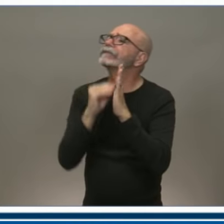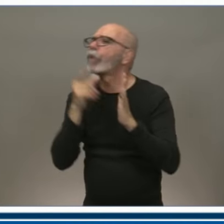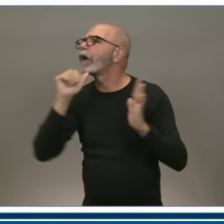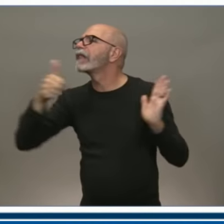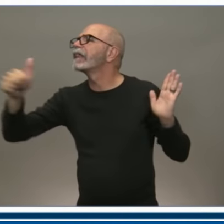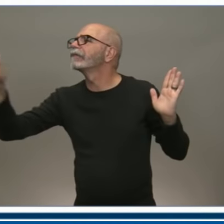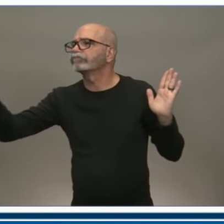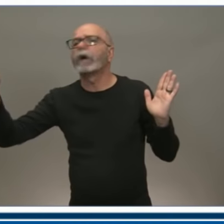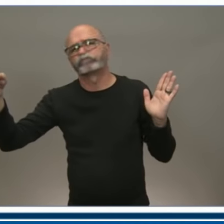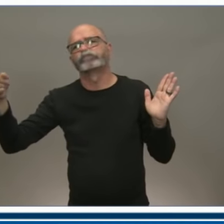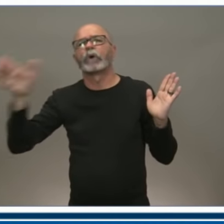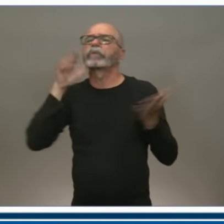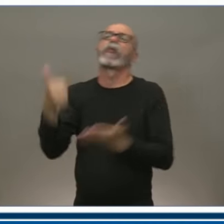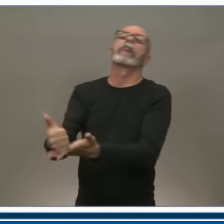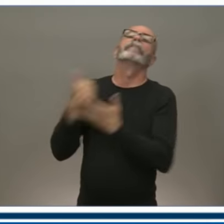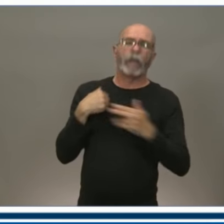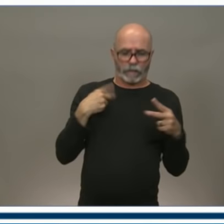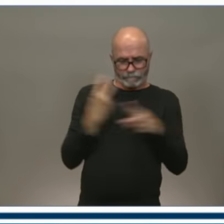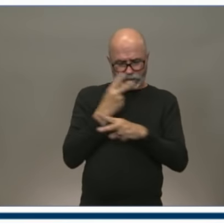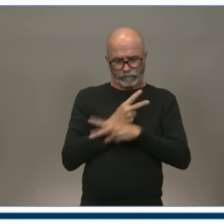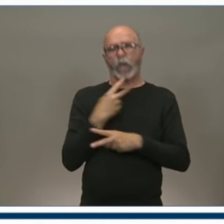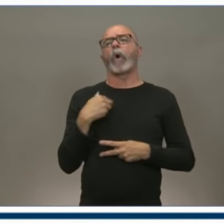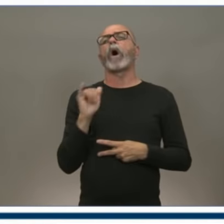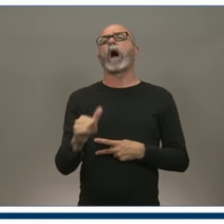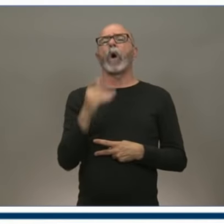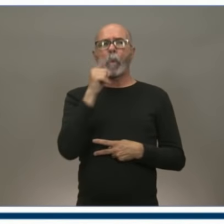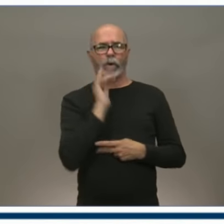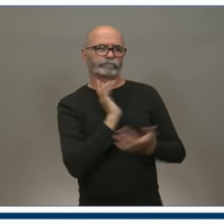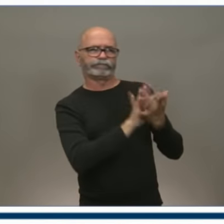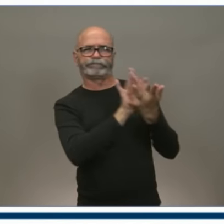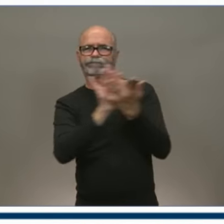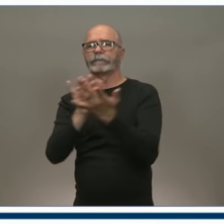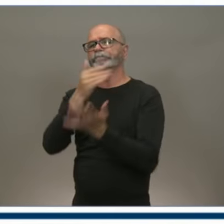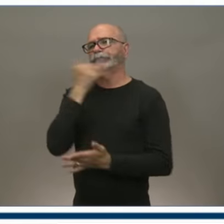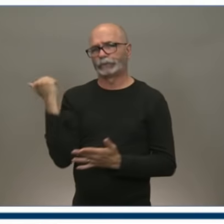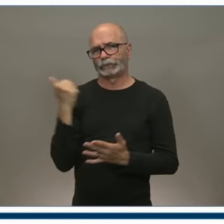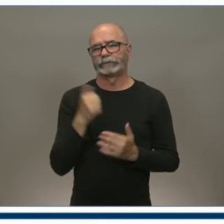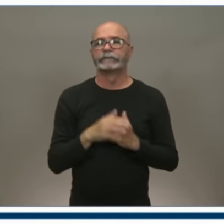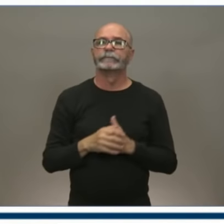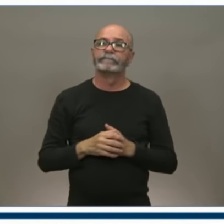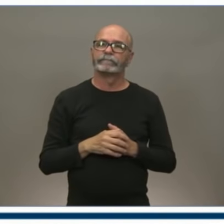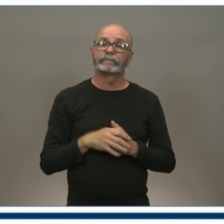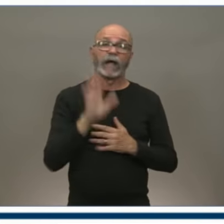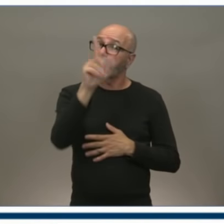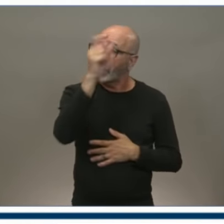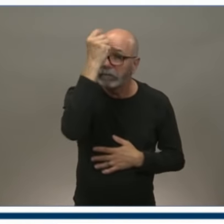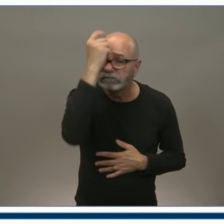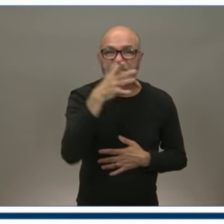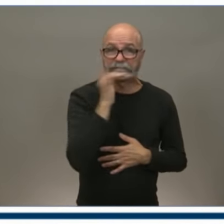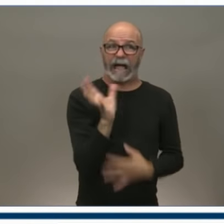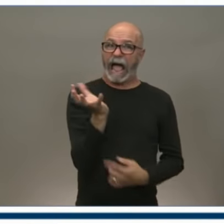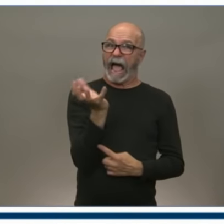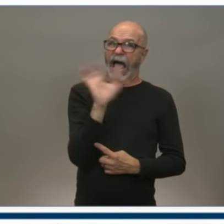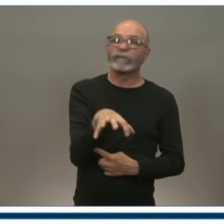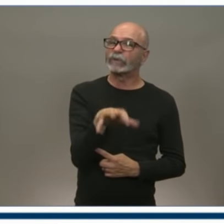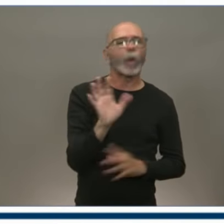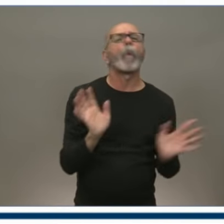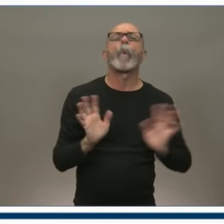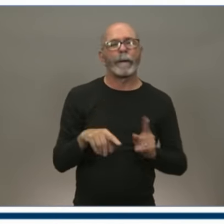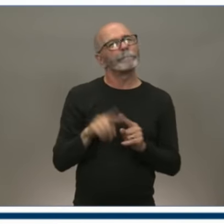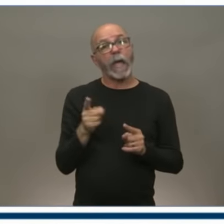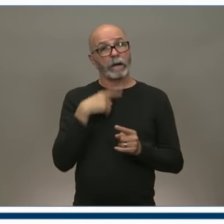public health to speed up our contact tracing. As I said, it's not a requirement legally under the